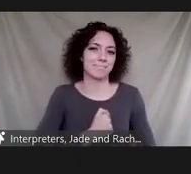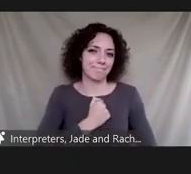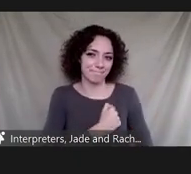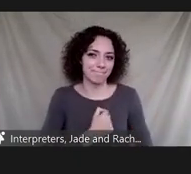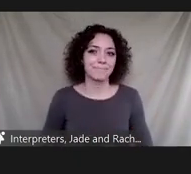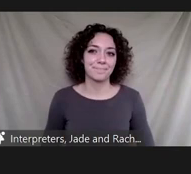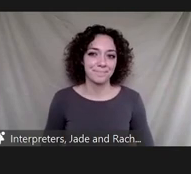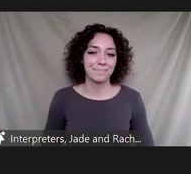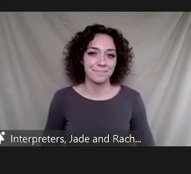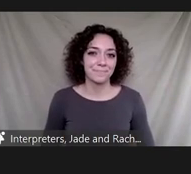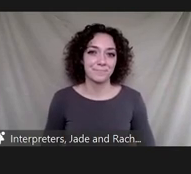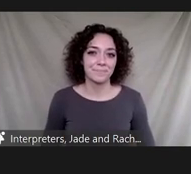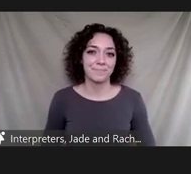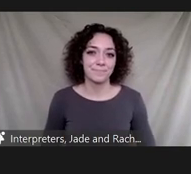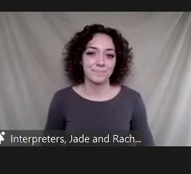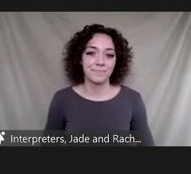Thank you.